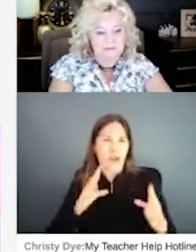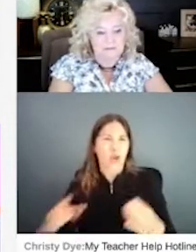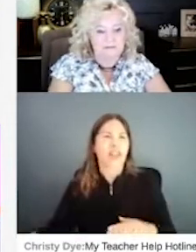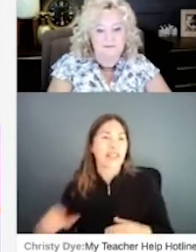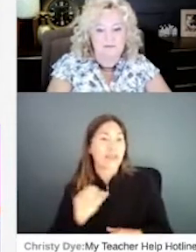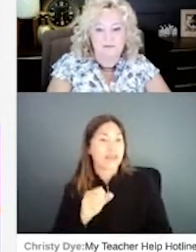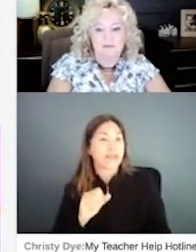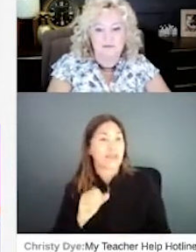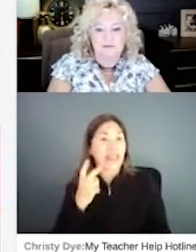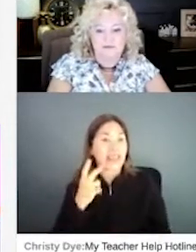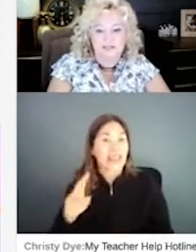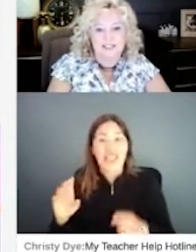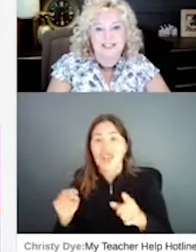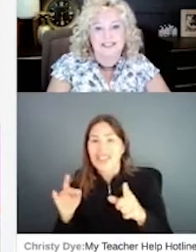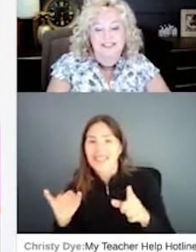see Christy responded there. Thanks, Christy.